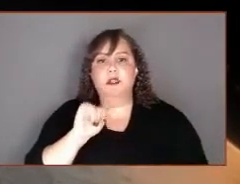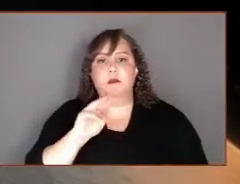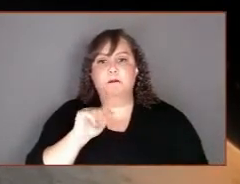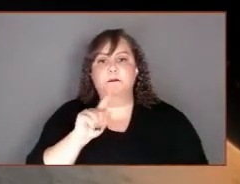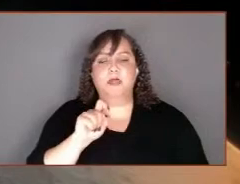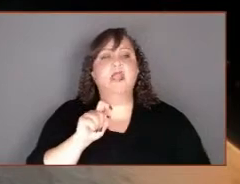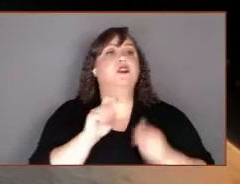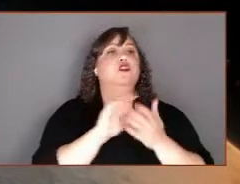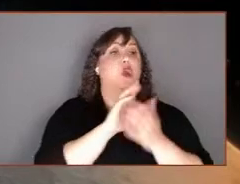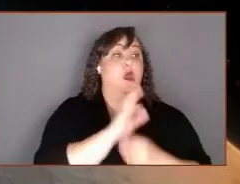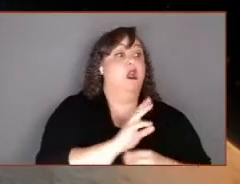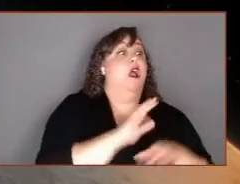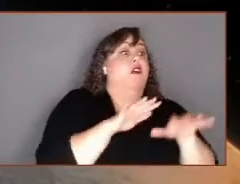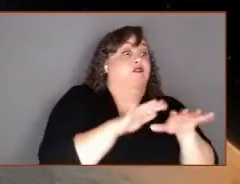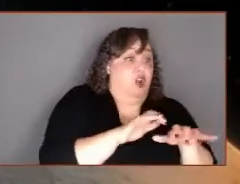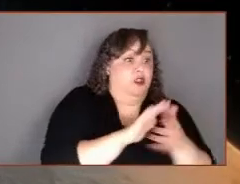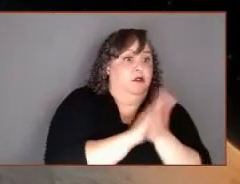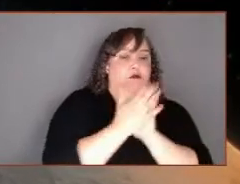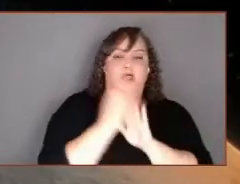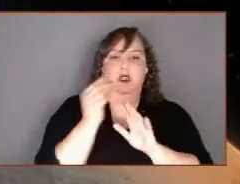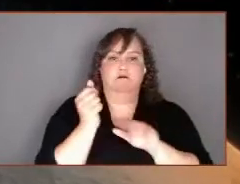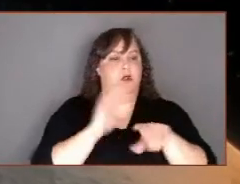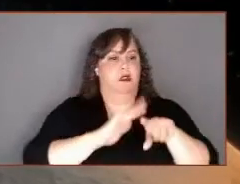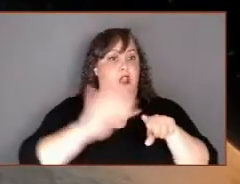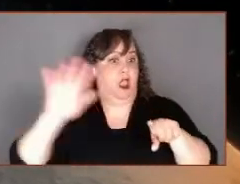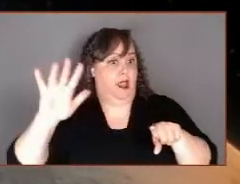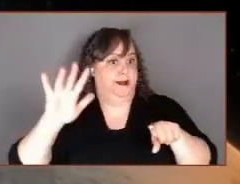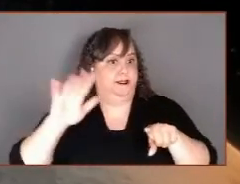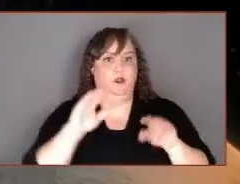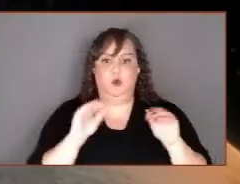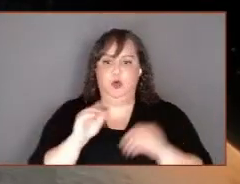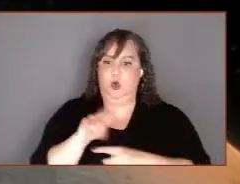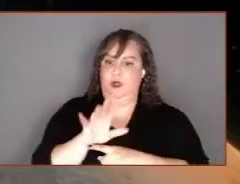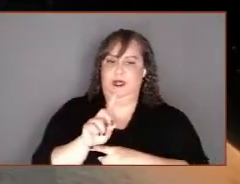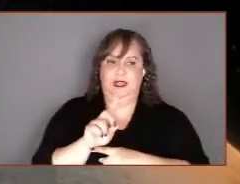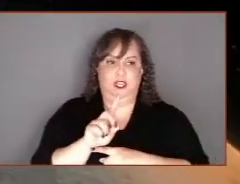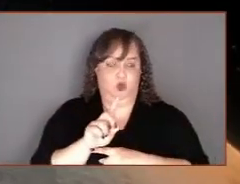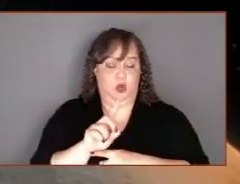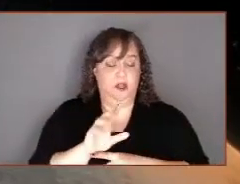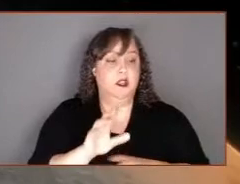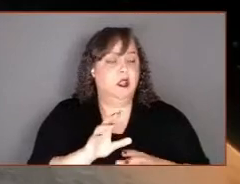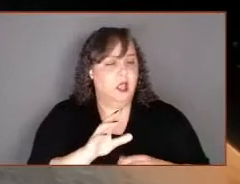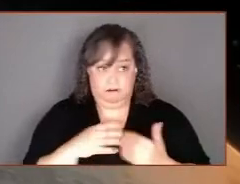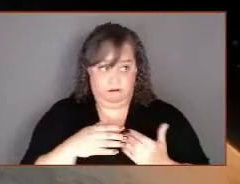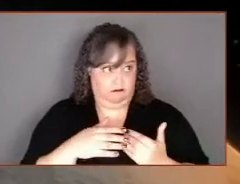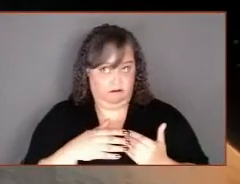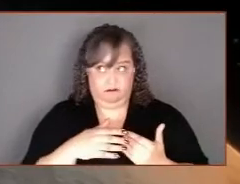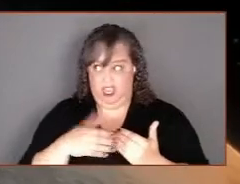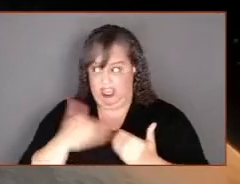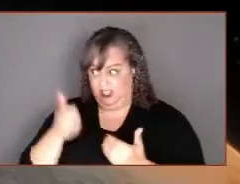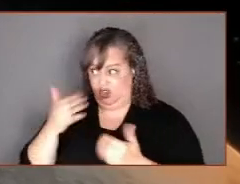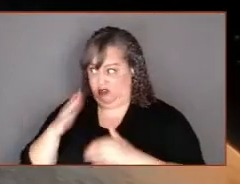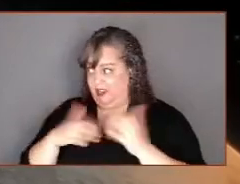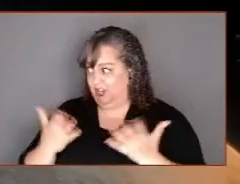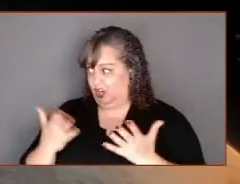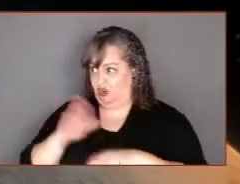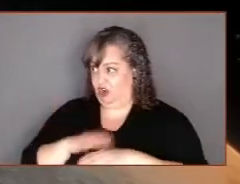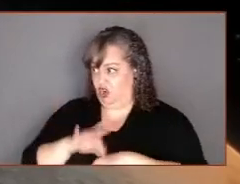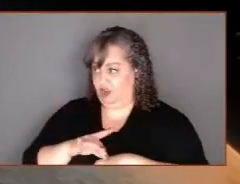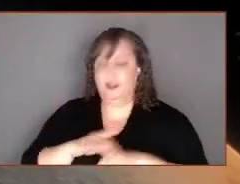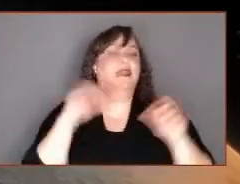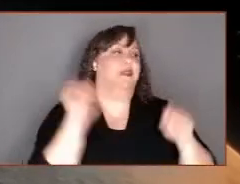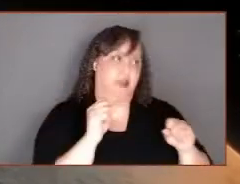heat. And so... Easier than here on Earth? Yes. So we're actually having the hardest time competing here on Earth.